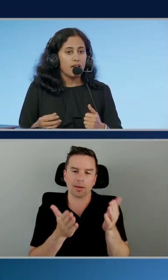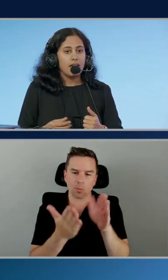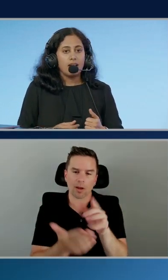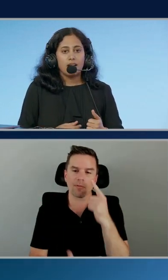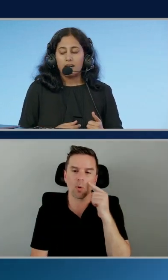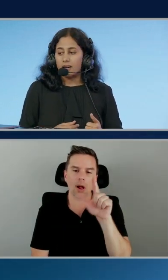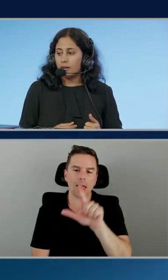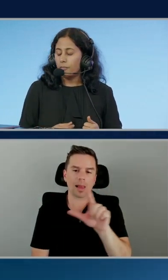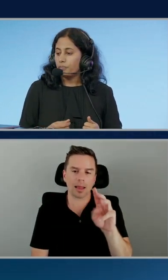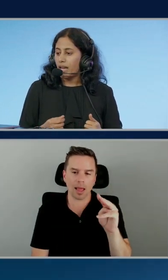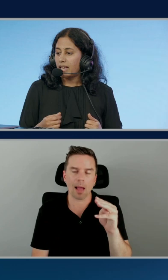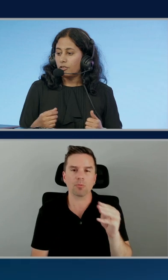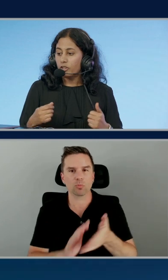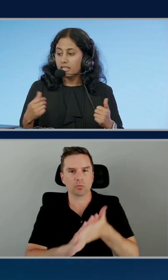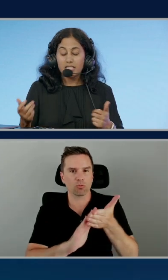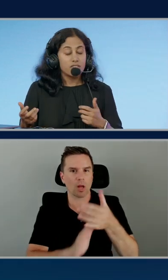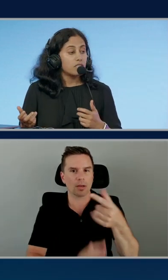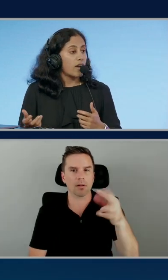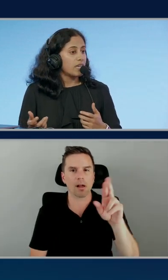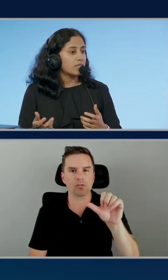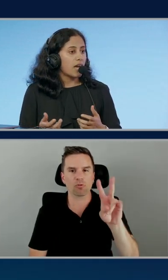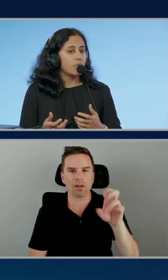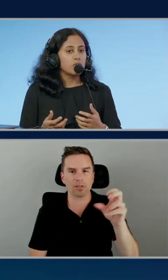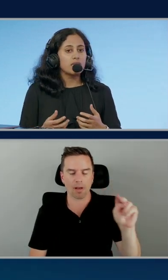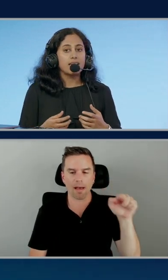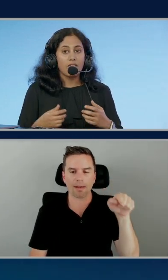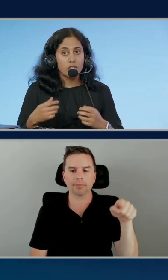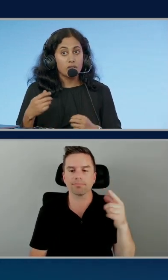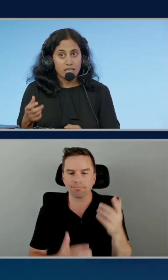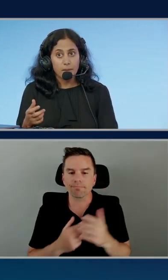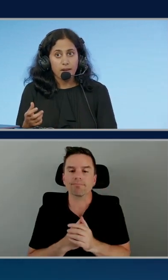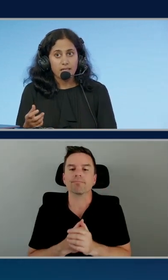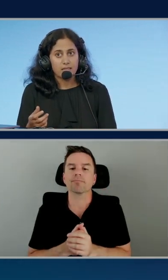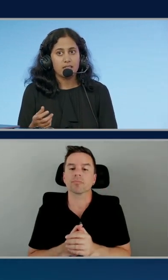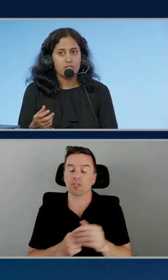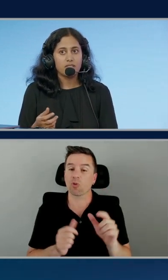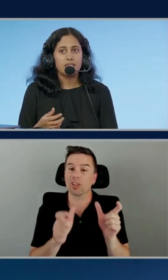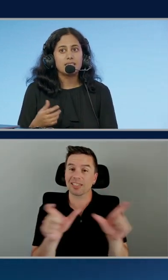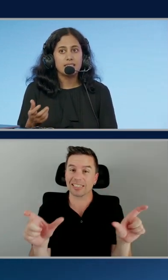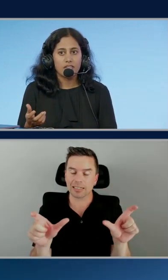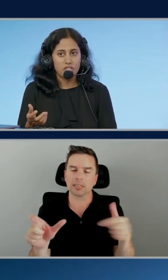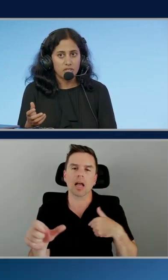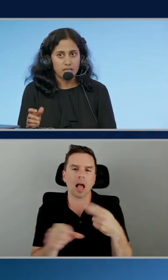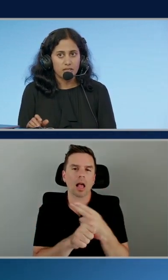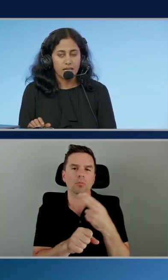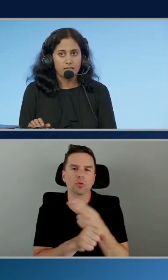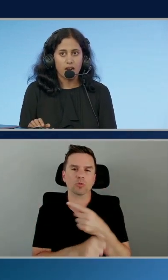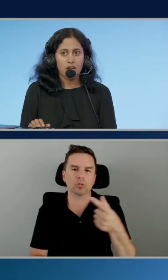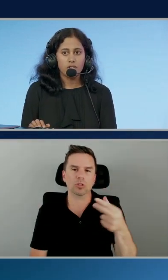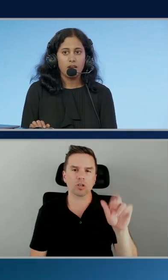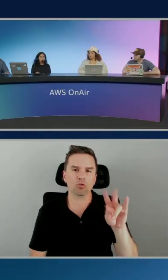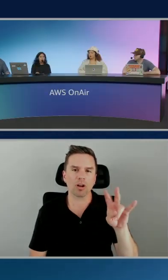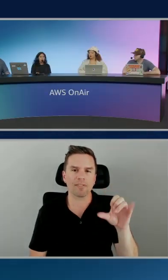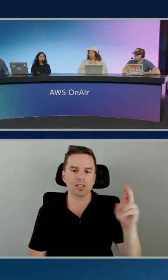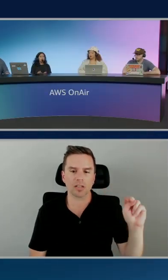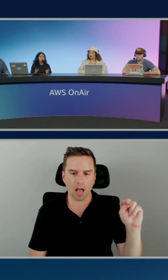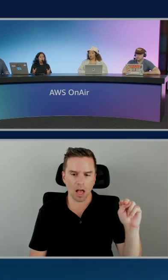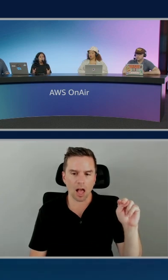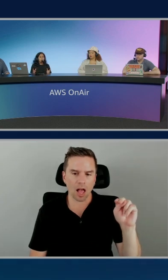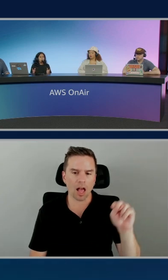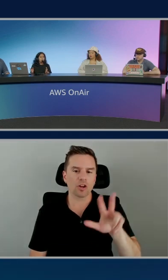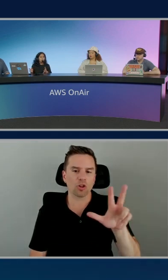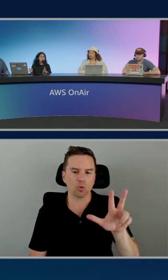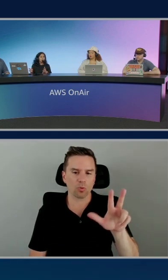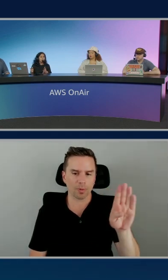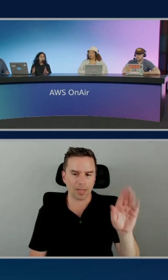point. Okay. And for the instance-wise, I'm using Graviton 3-based instance, that is C7G16X large. And for the